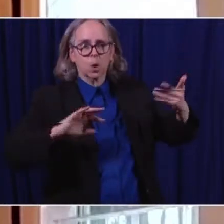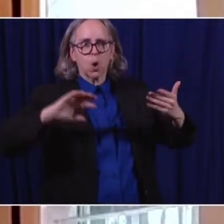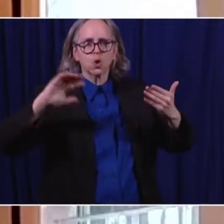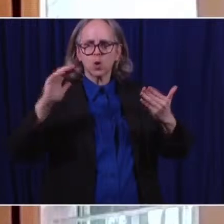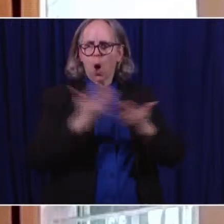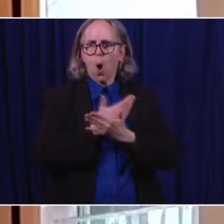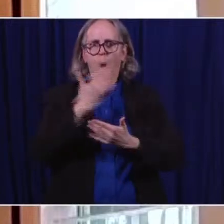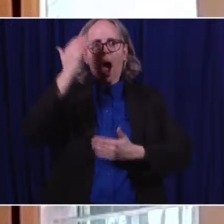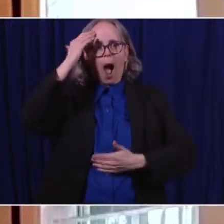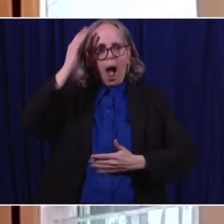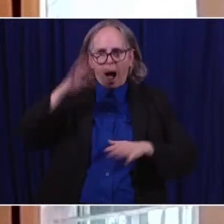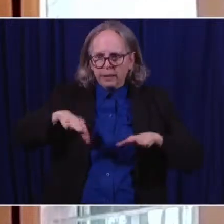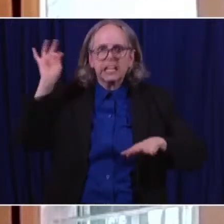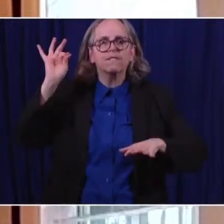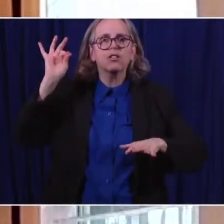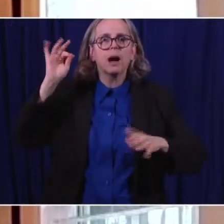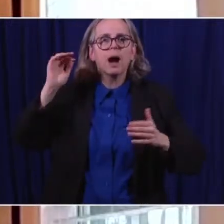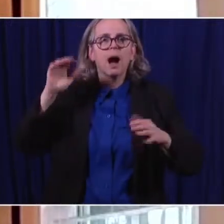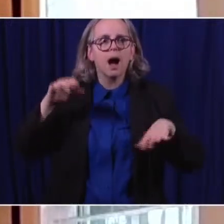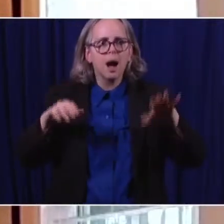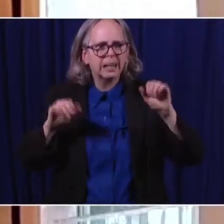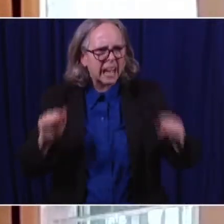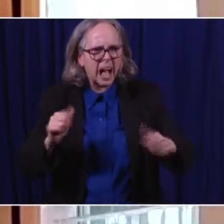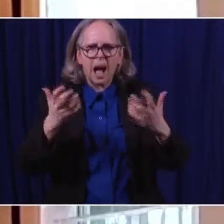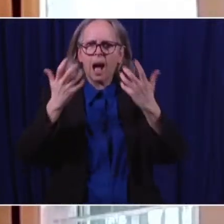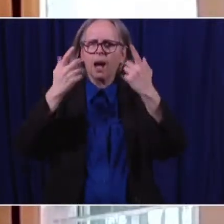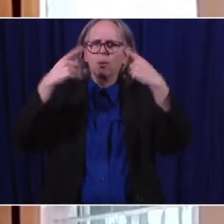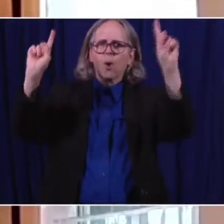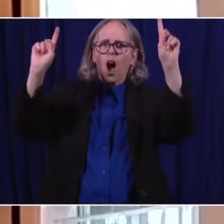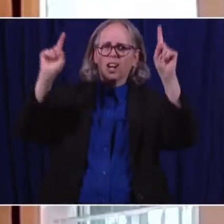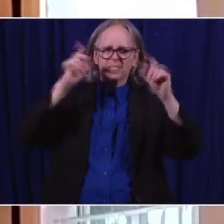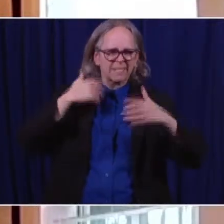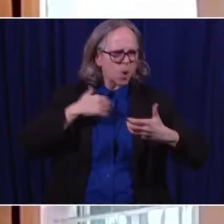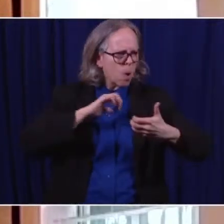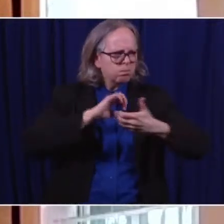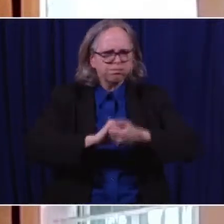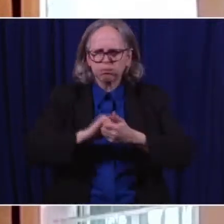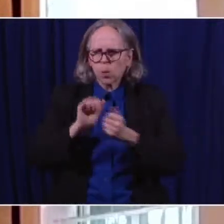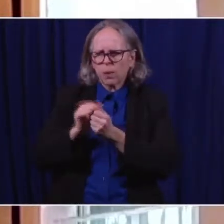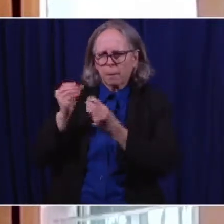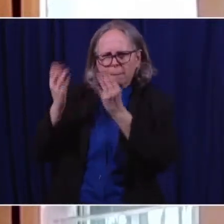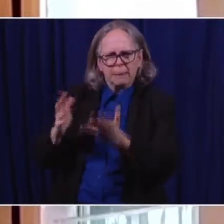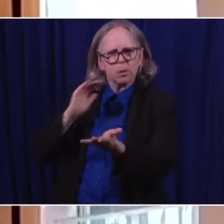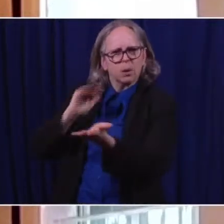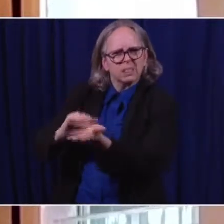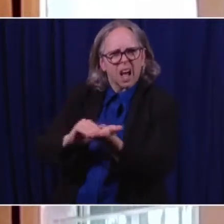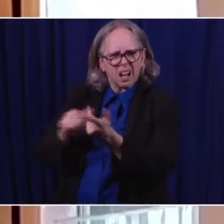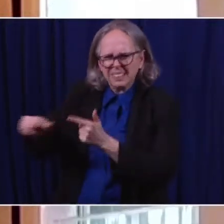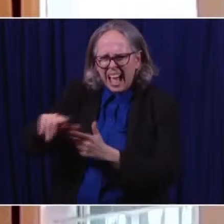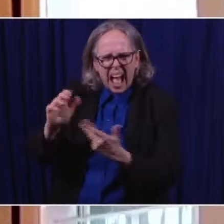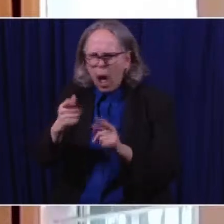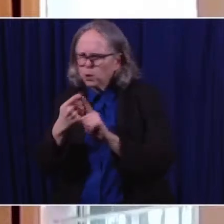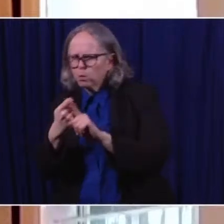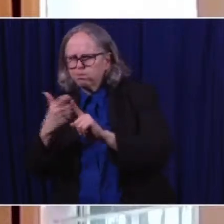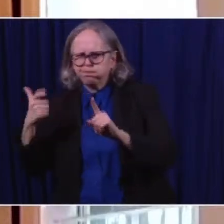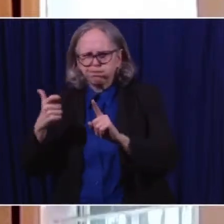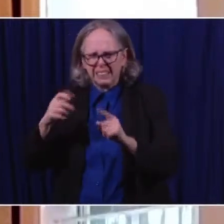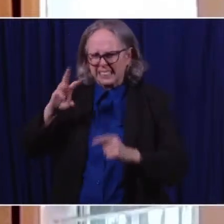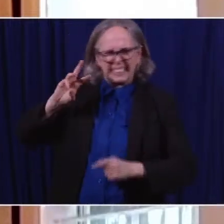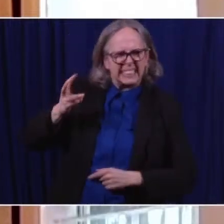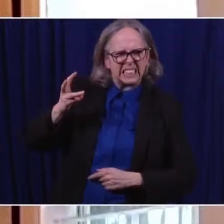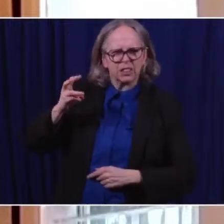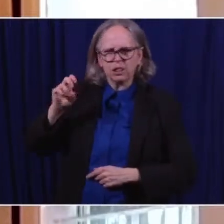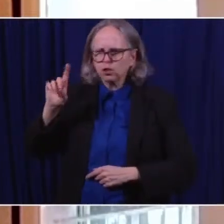working, Governor, with vaccine providers across the state to share this information and to provide them with